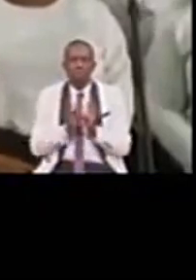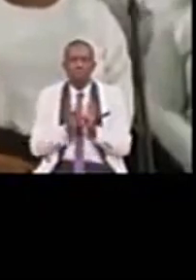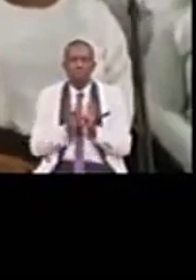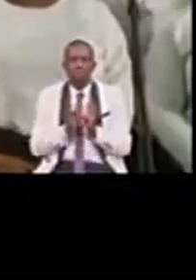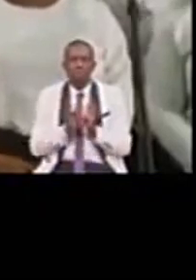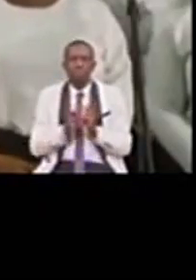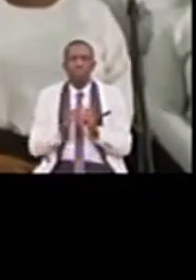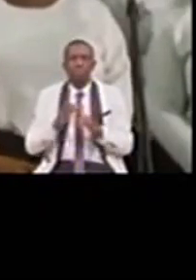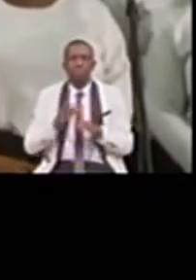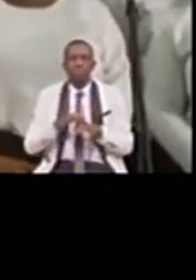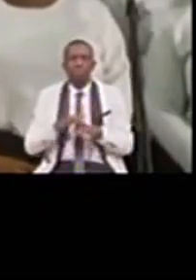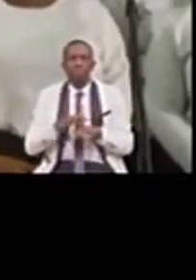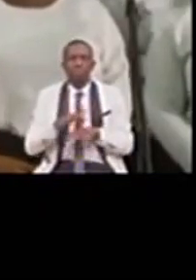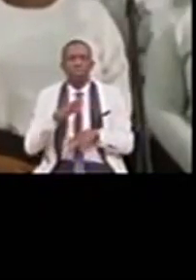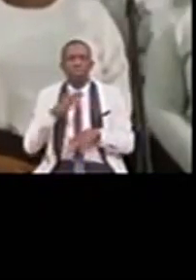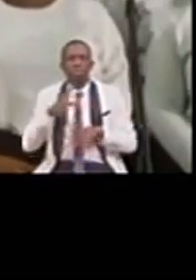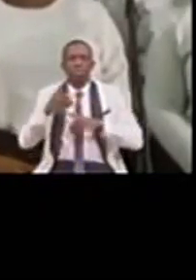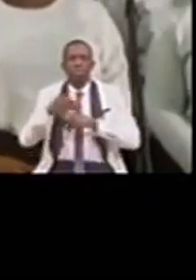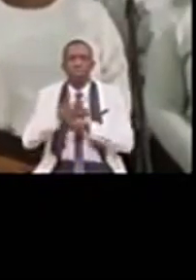gloriously.